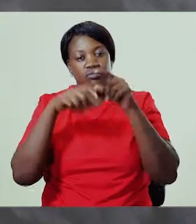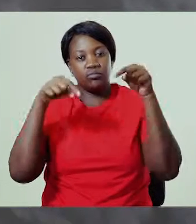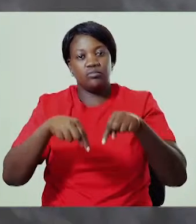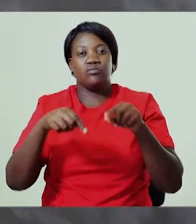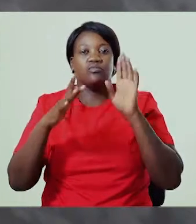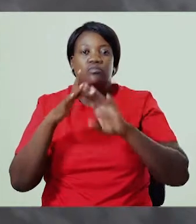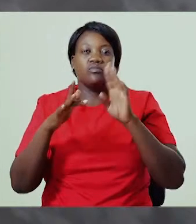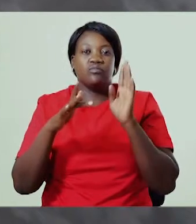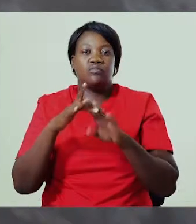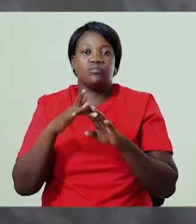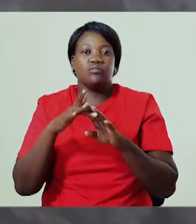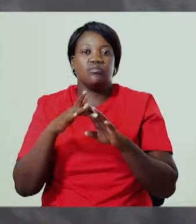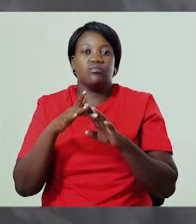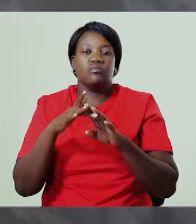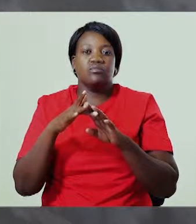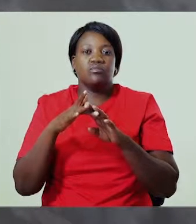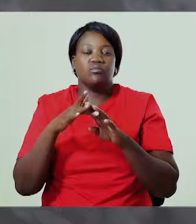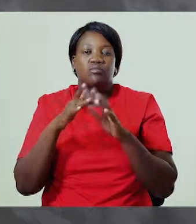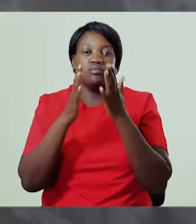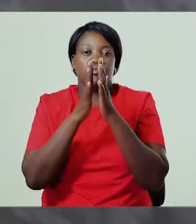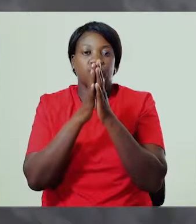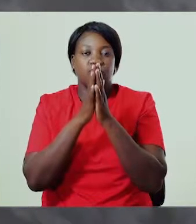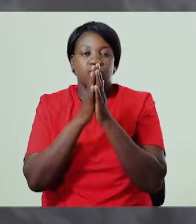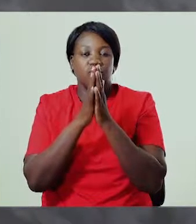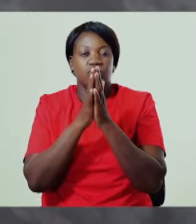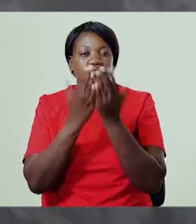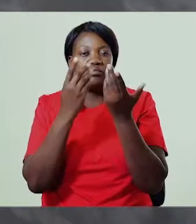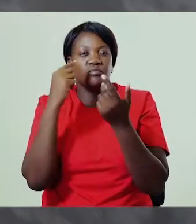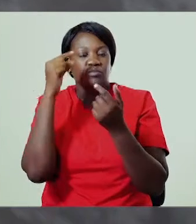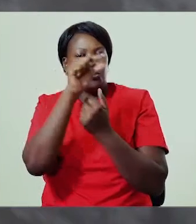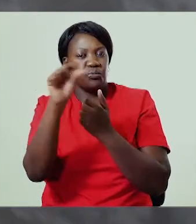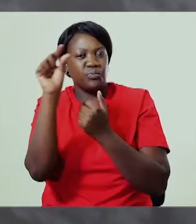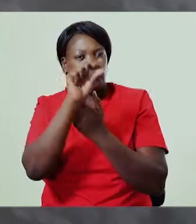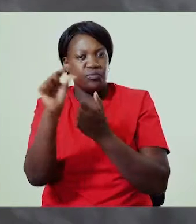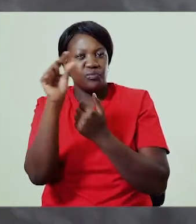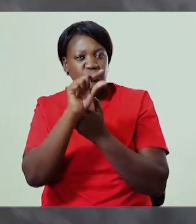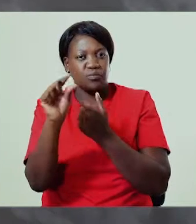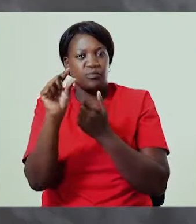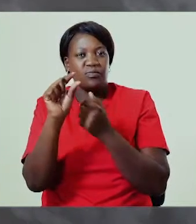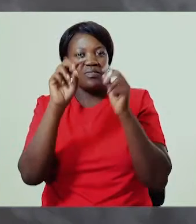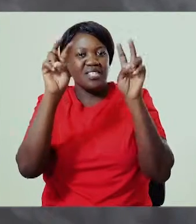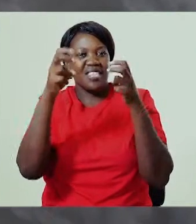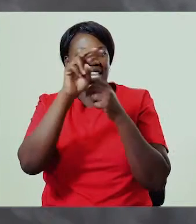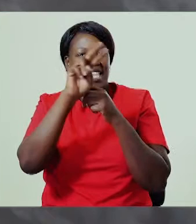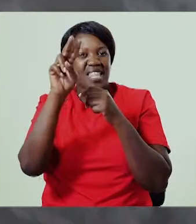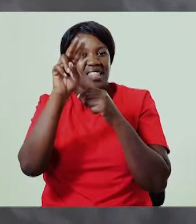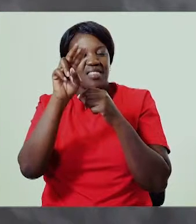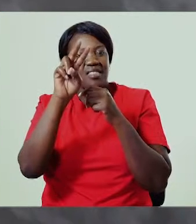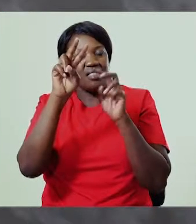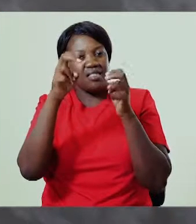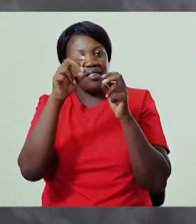is about literary terms. Have you heard the following words before? Theme,